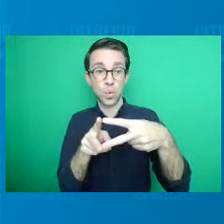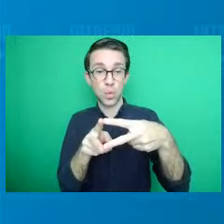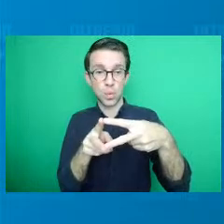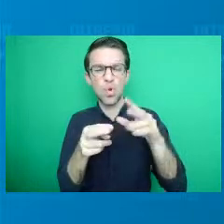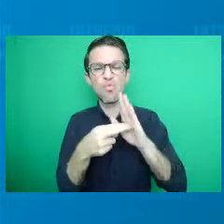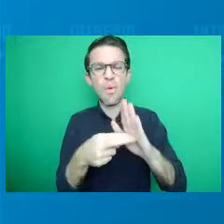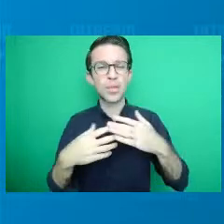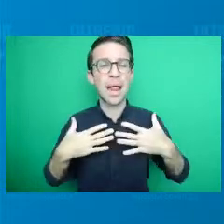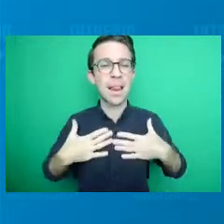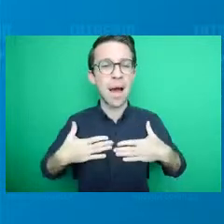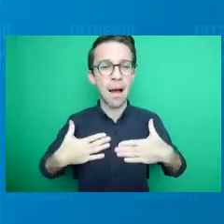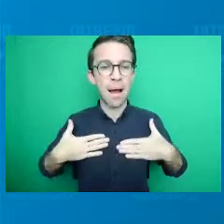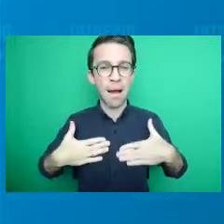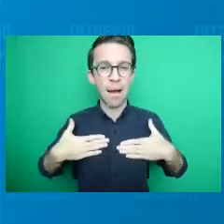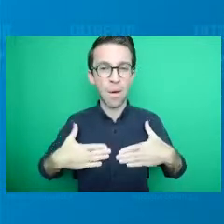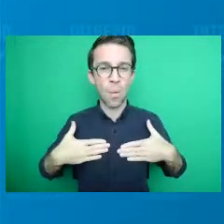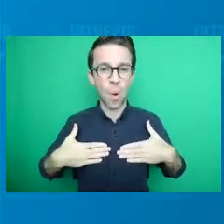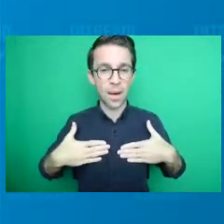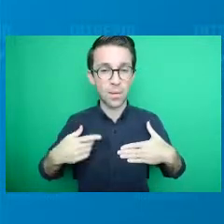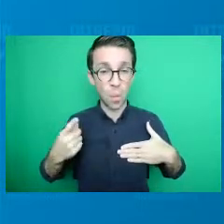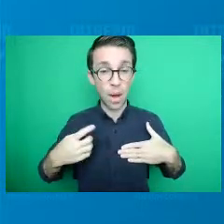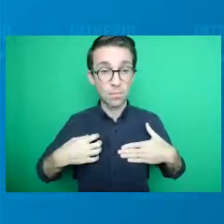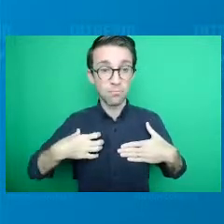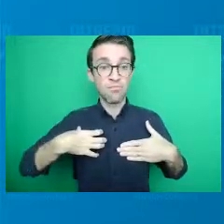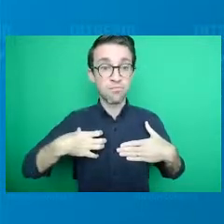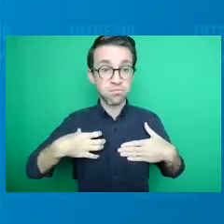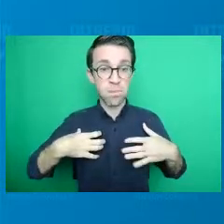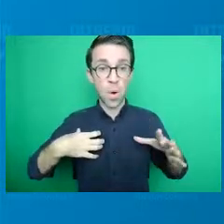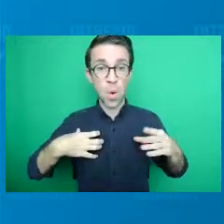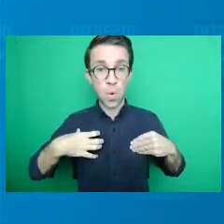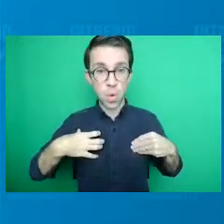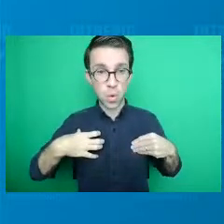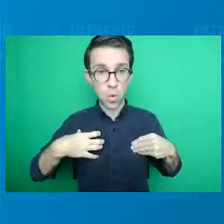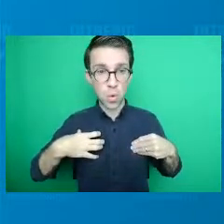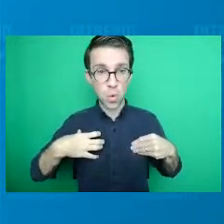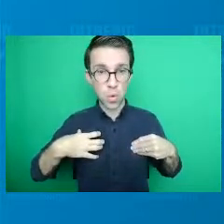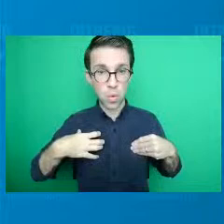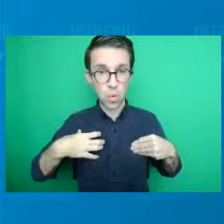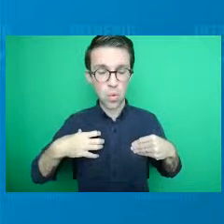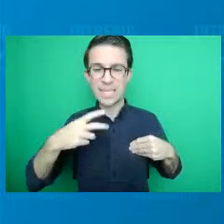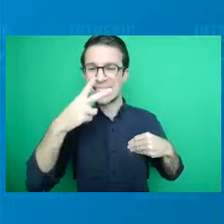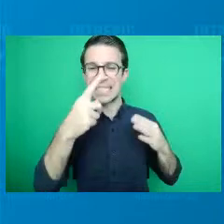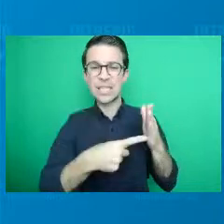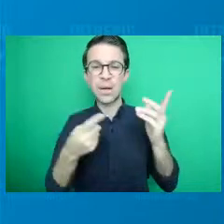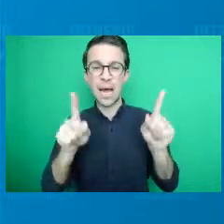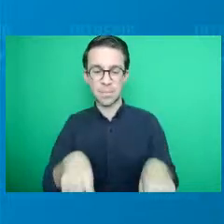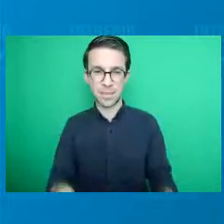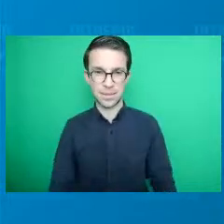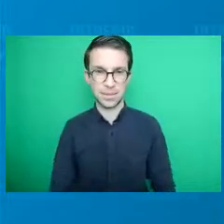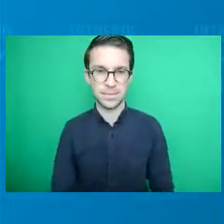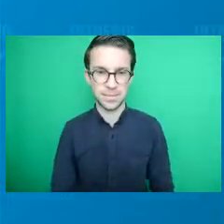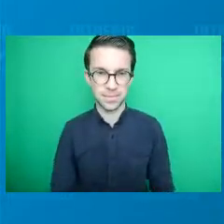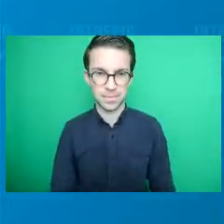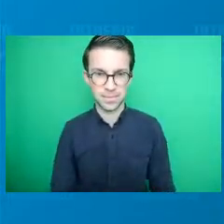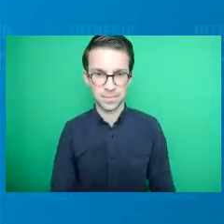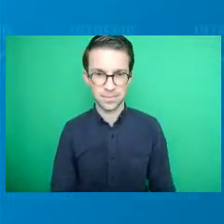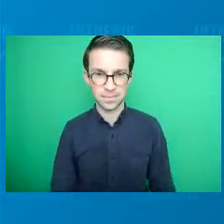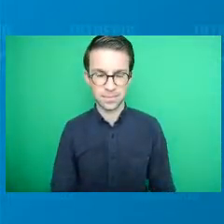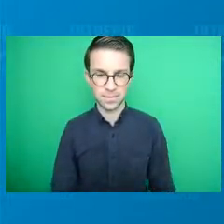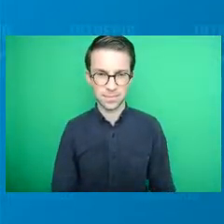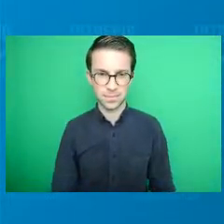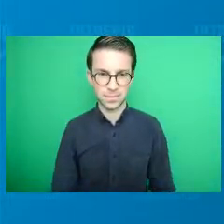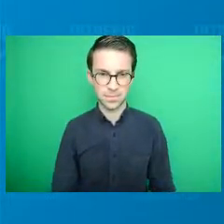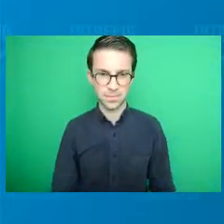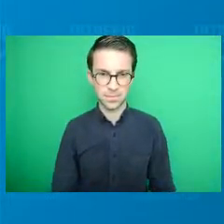One, a full inhalation, and one lung that's been exhaled. Let's see what happens when we put them in the vacuum chamber. So now the